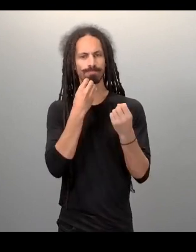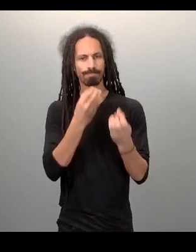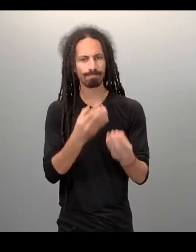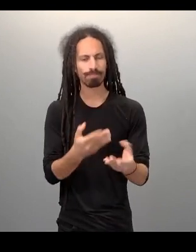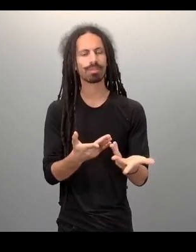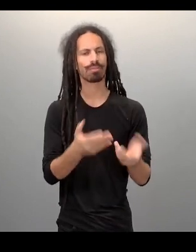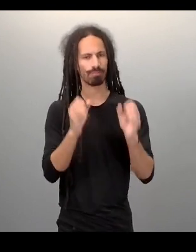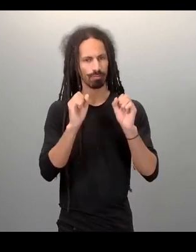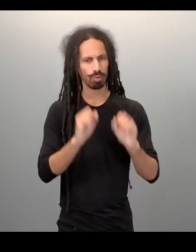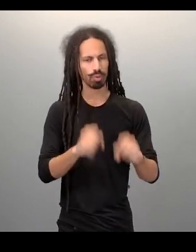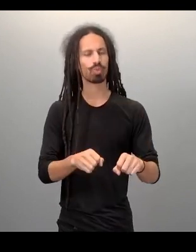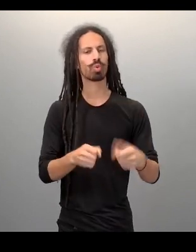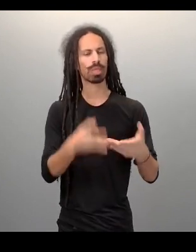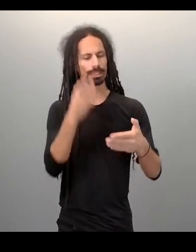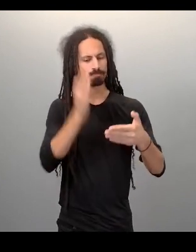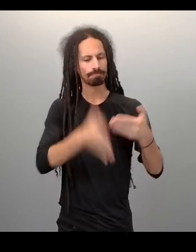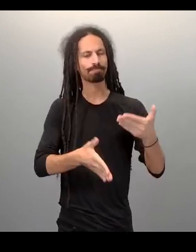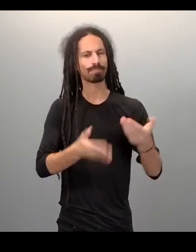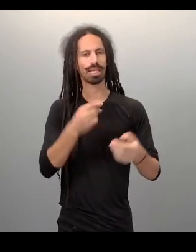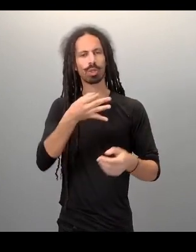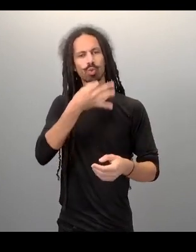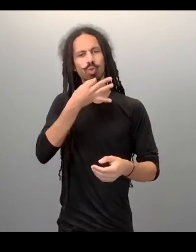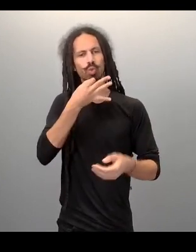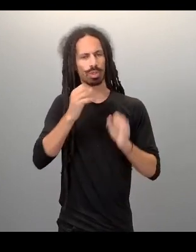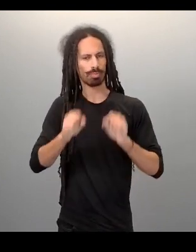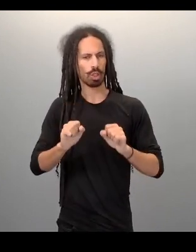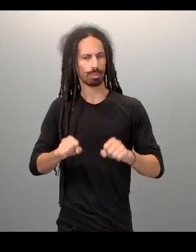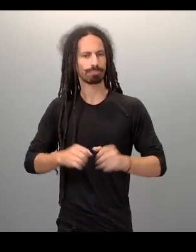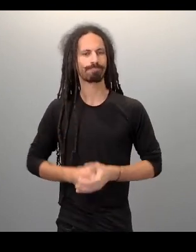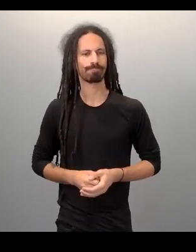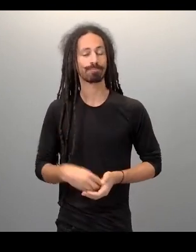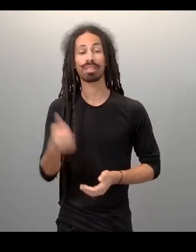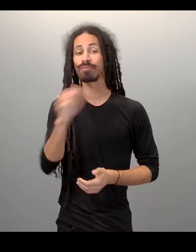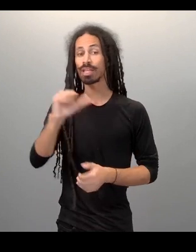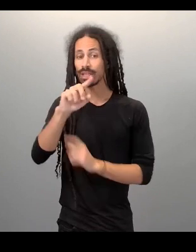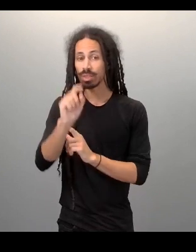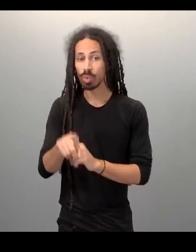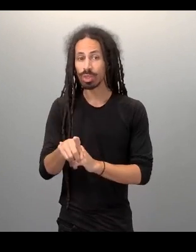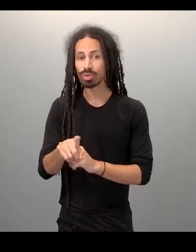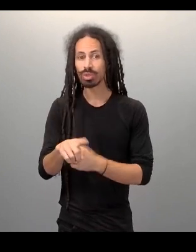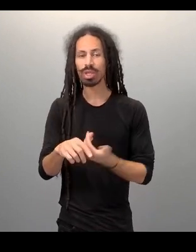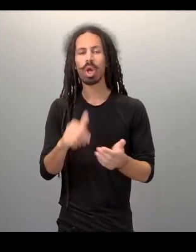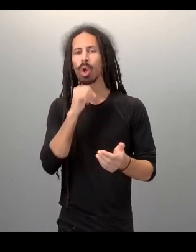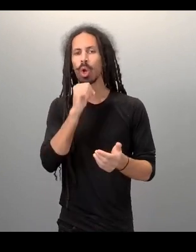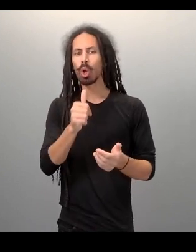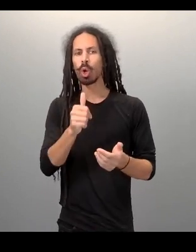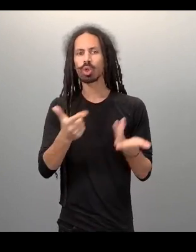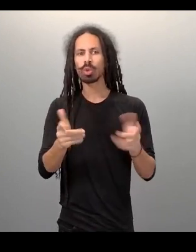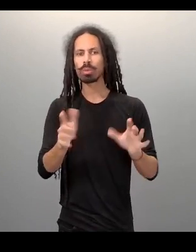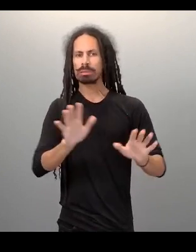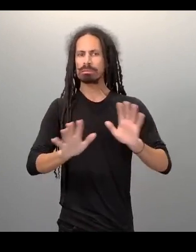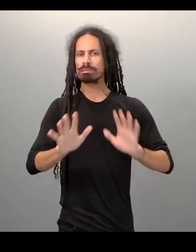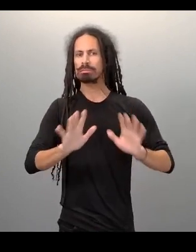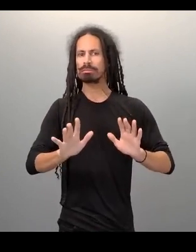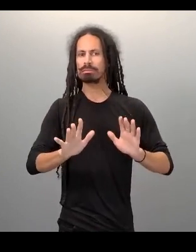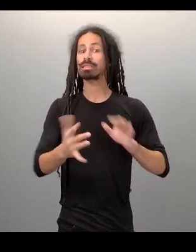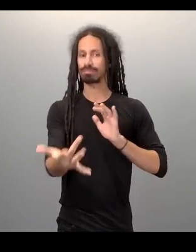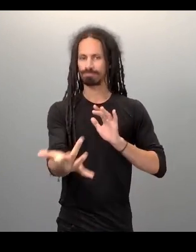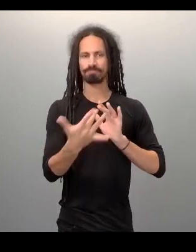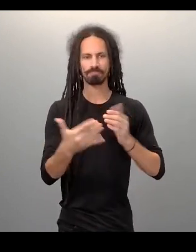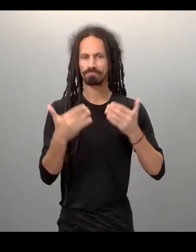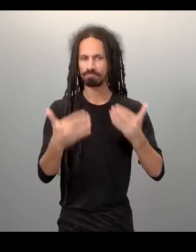that done as soon as possible. If you have any questions, do not hesitate to reach out. Yours